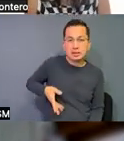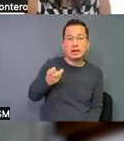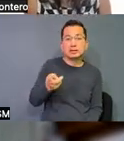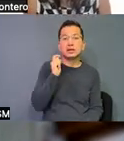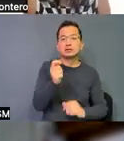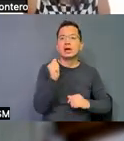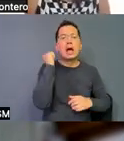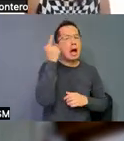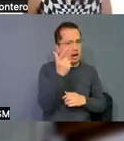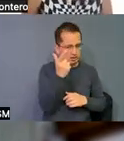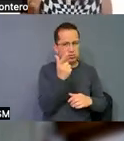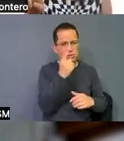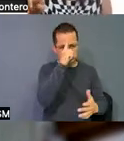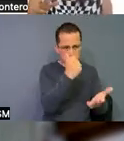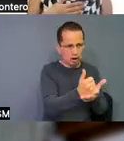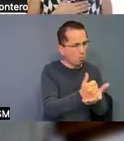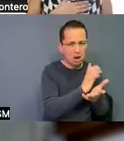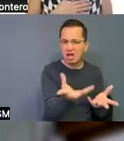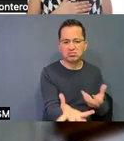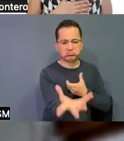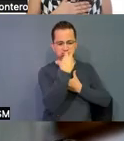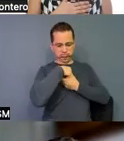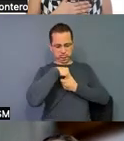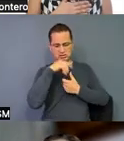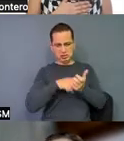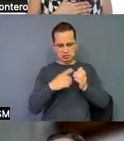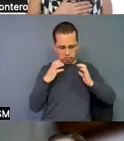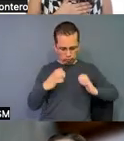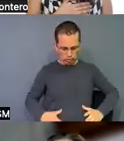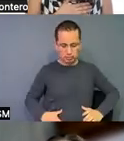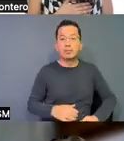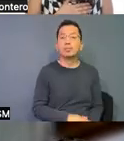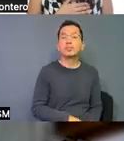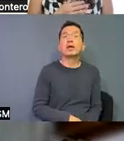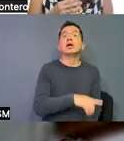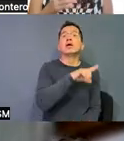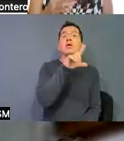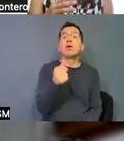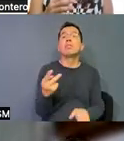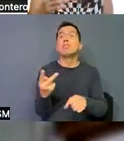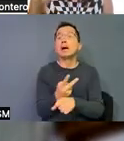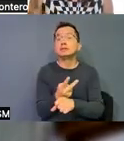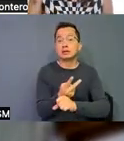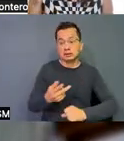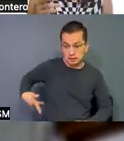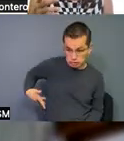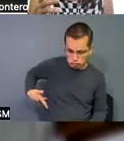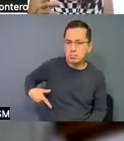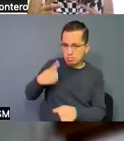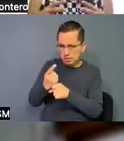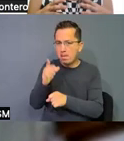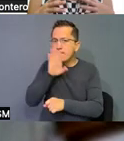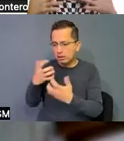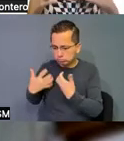trauma entering the body. The second manifestation is through your heartbeat, because the heart knows